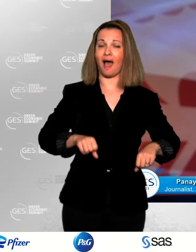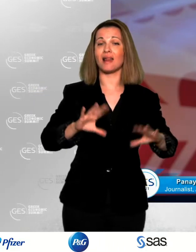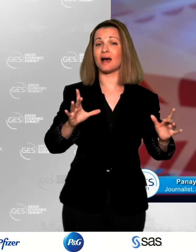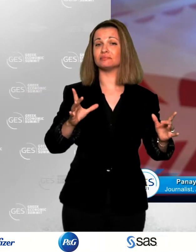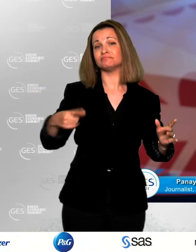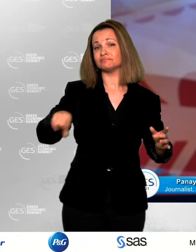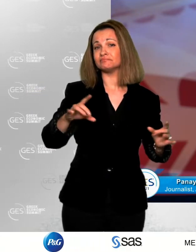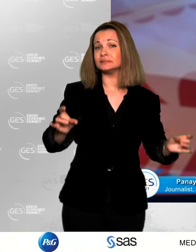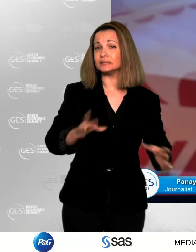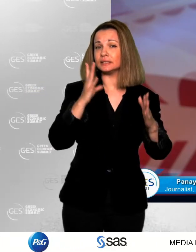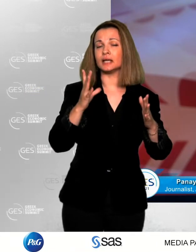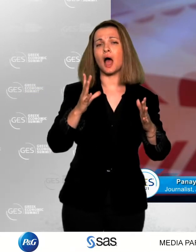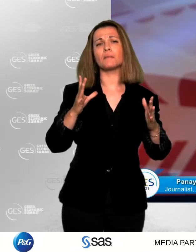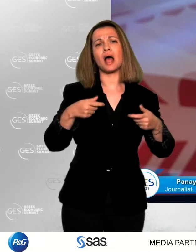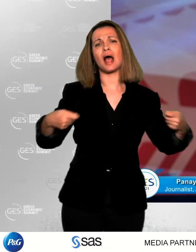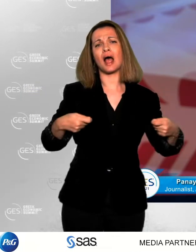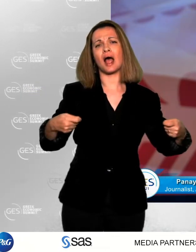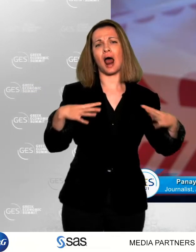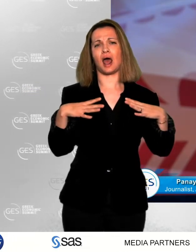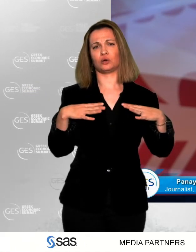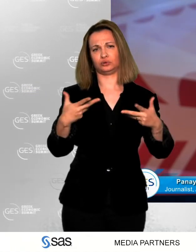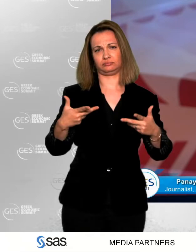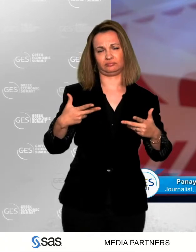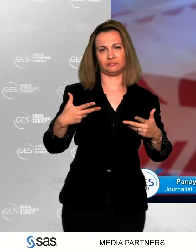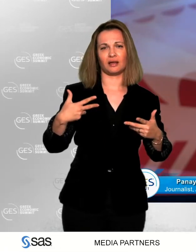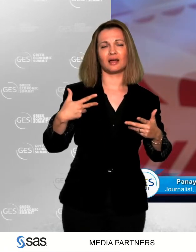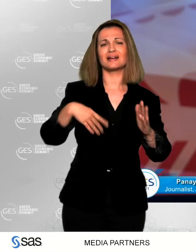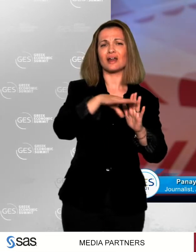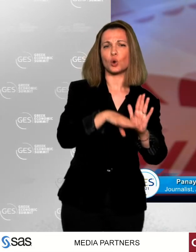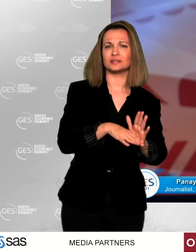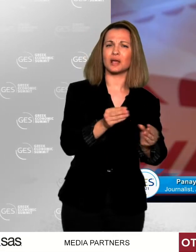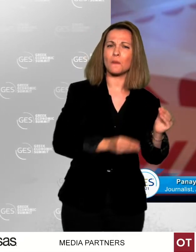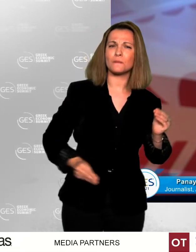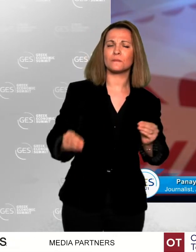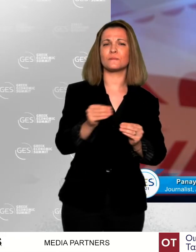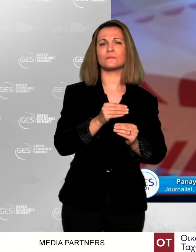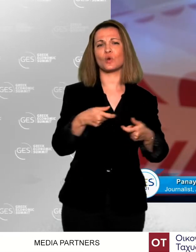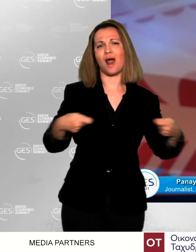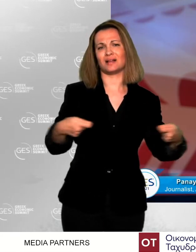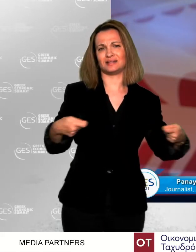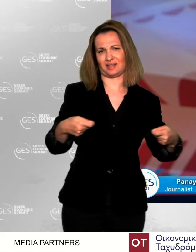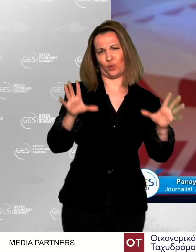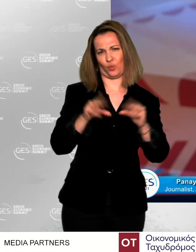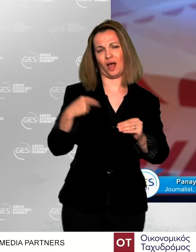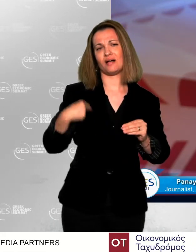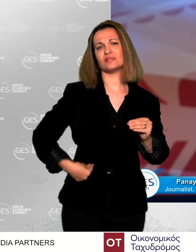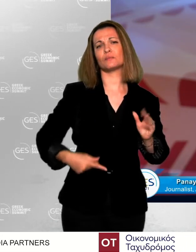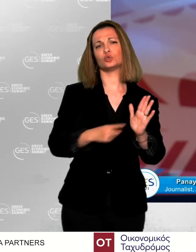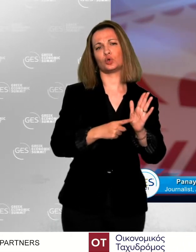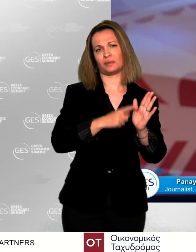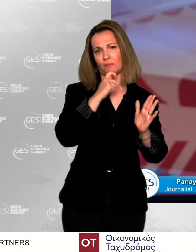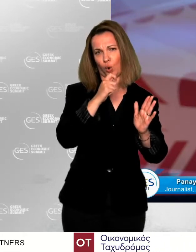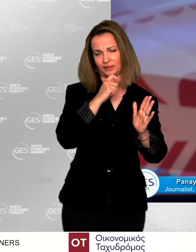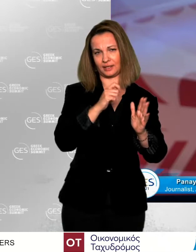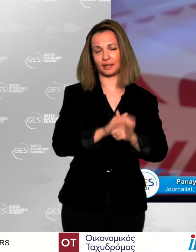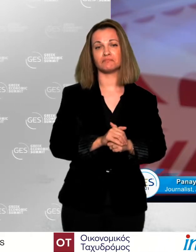a green kind of golden fiscal rule, excluding only climate change investment,